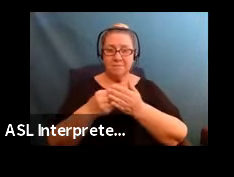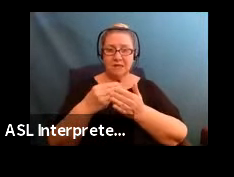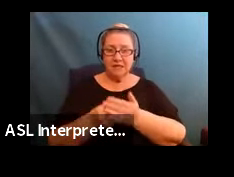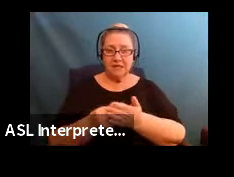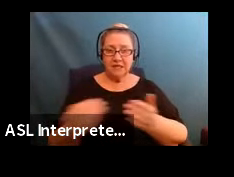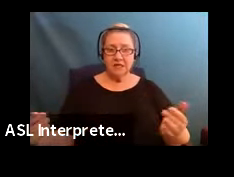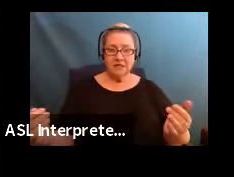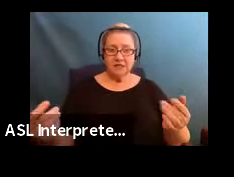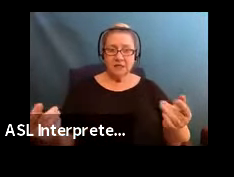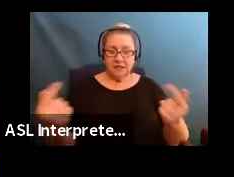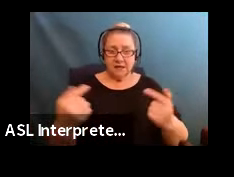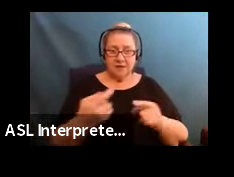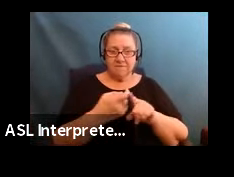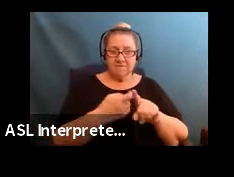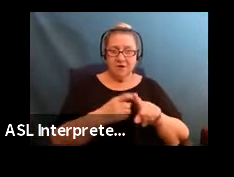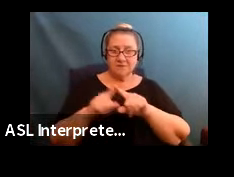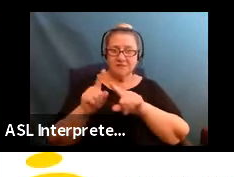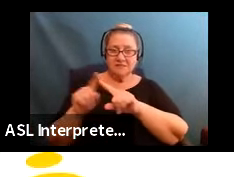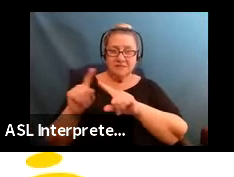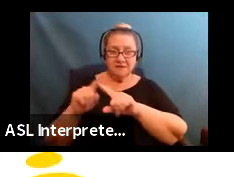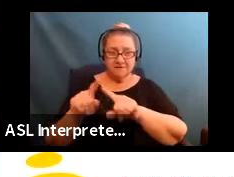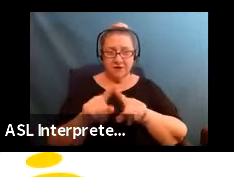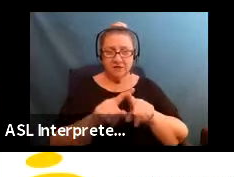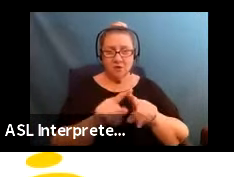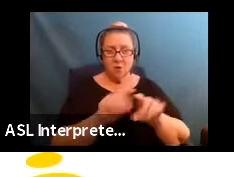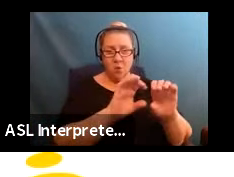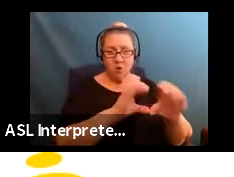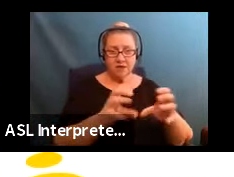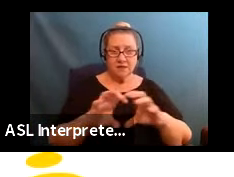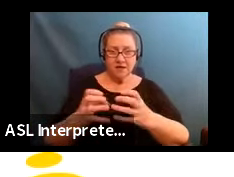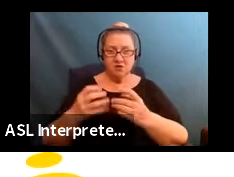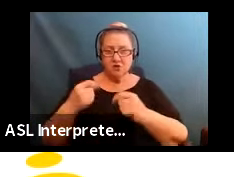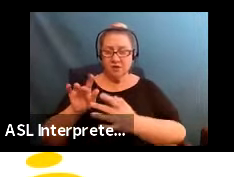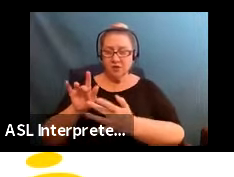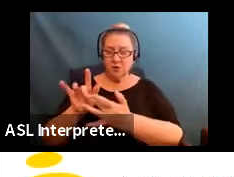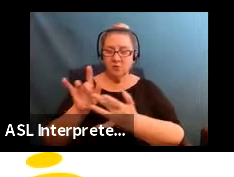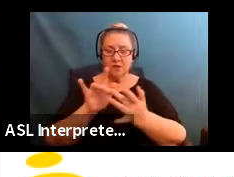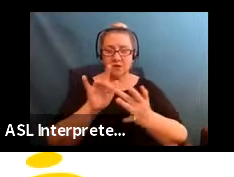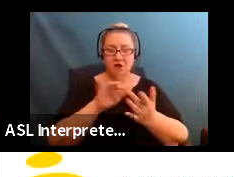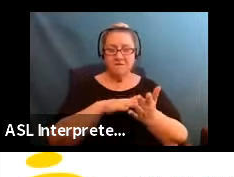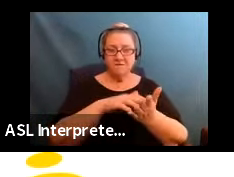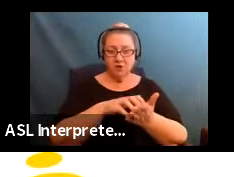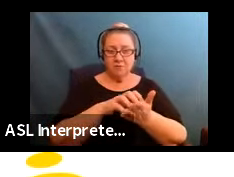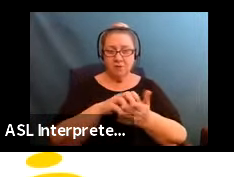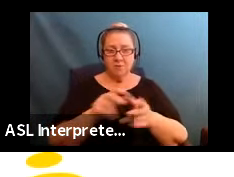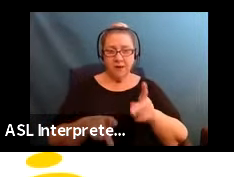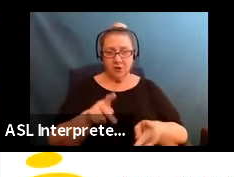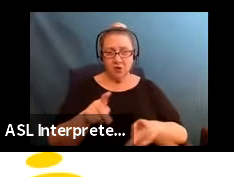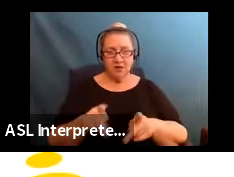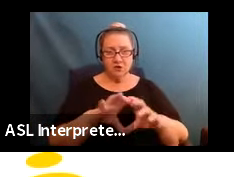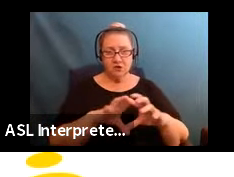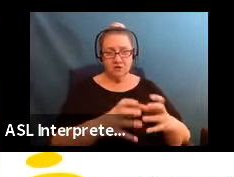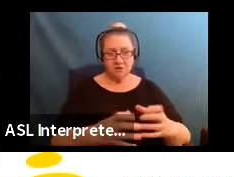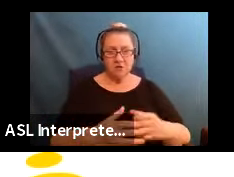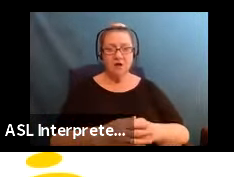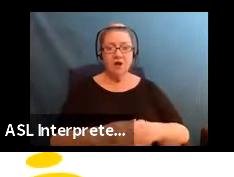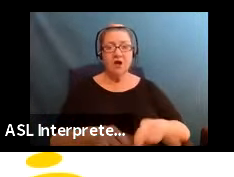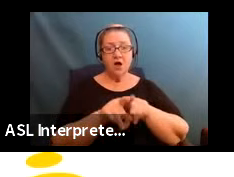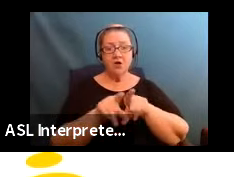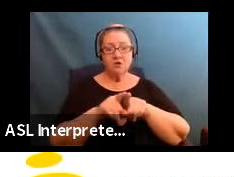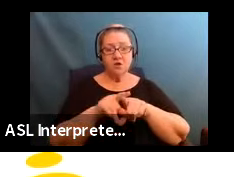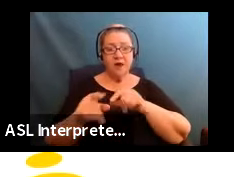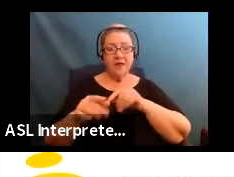on similar types of outreach projects to reach vulnerable populations. Also at the county level, the local health